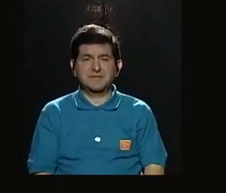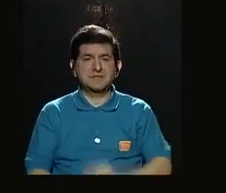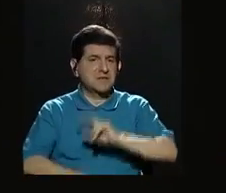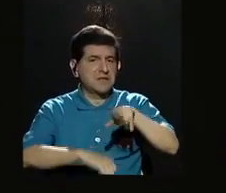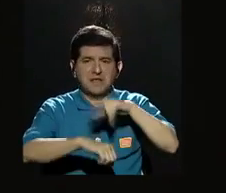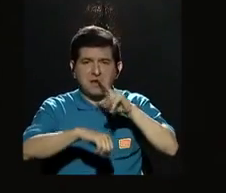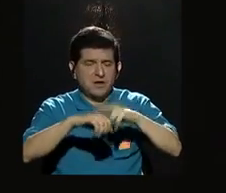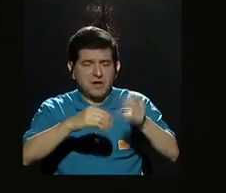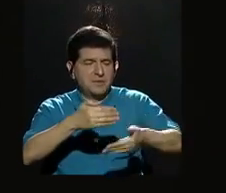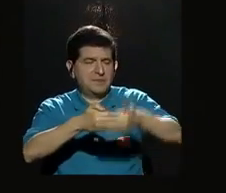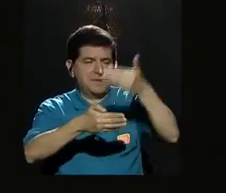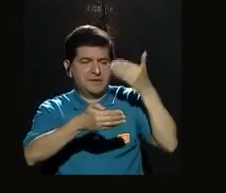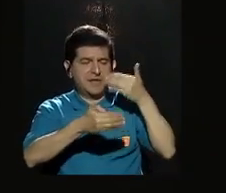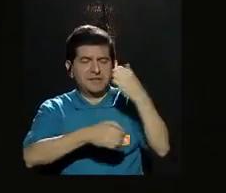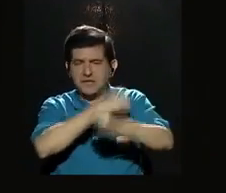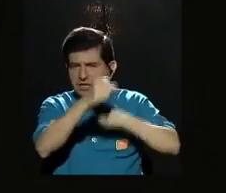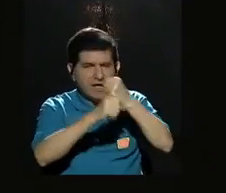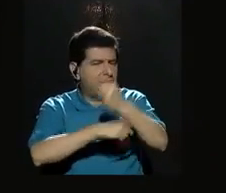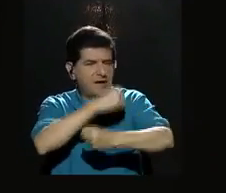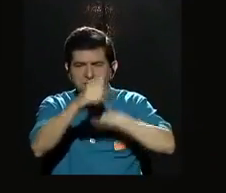decades.